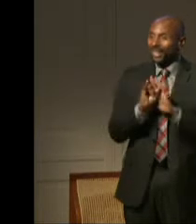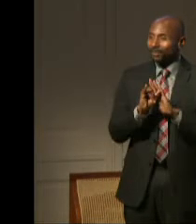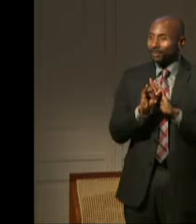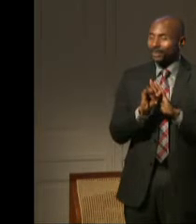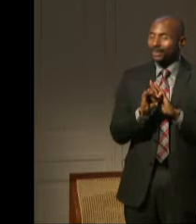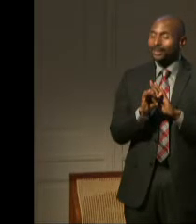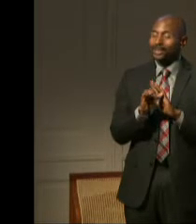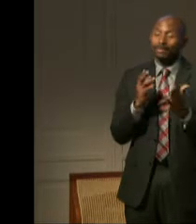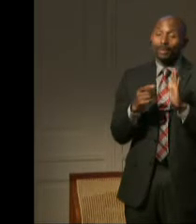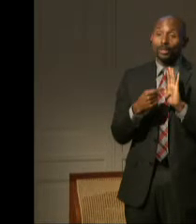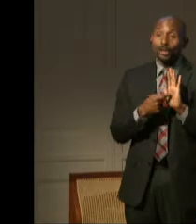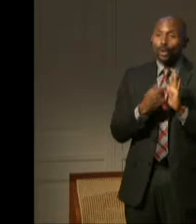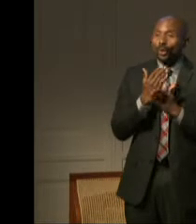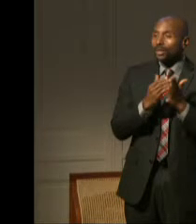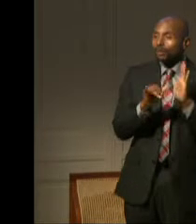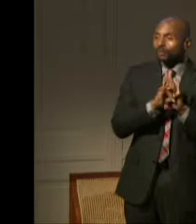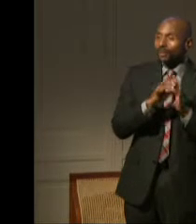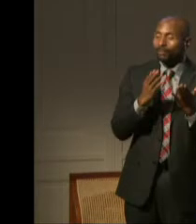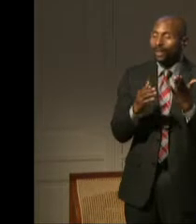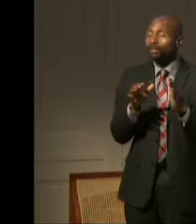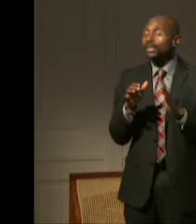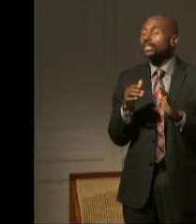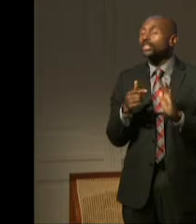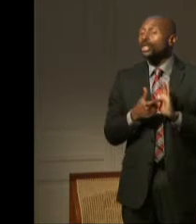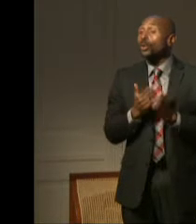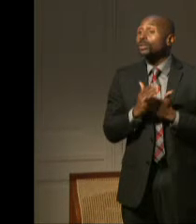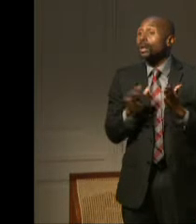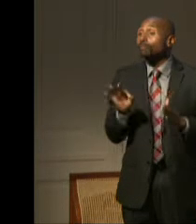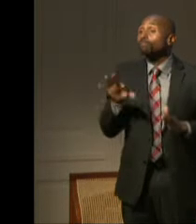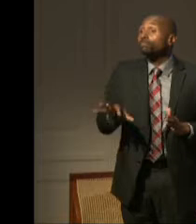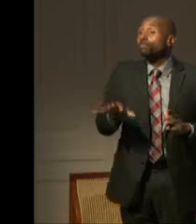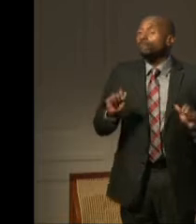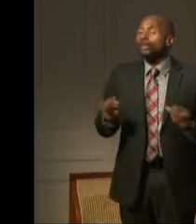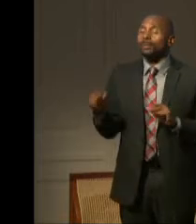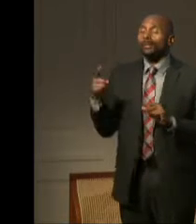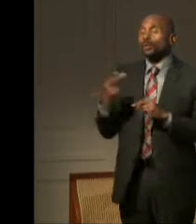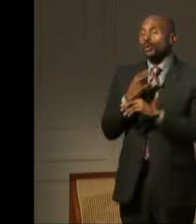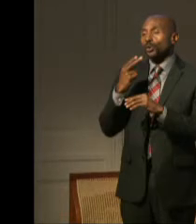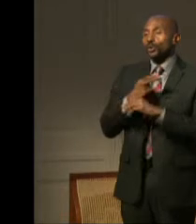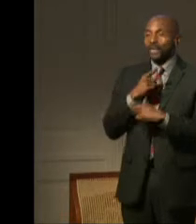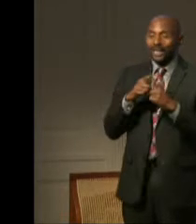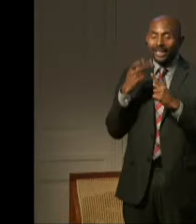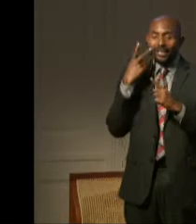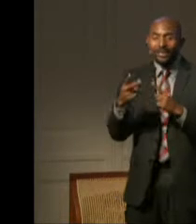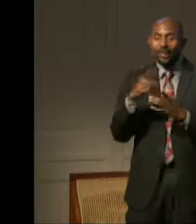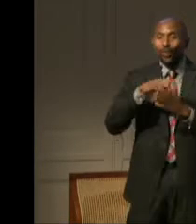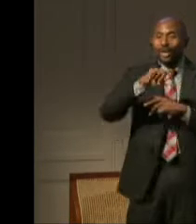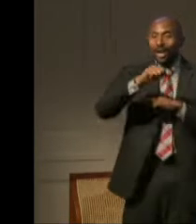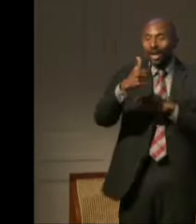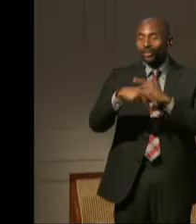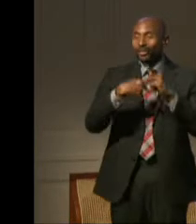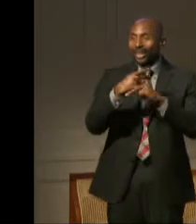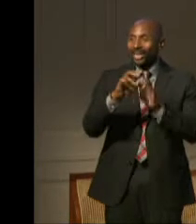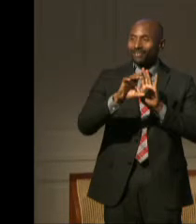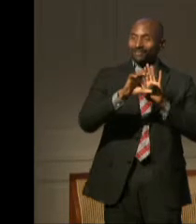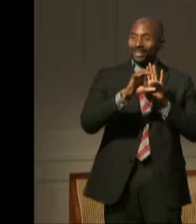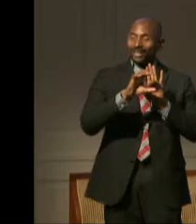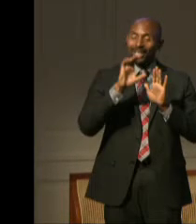might show a kernel of possibility for use, and then to see the images around it that might look like that